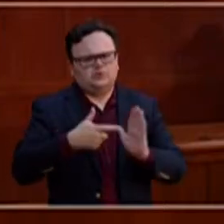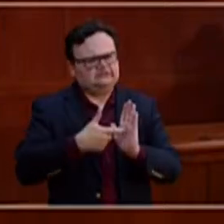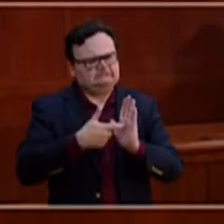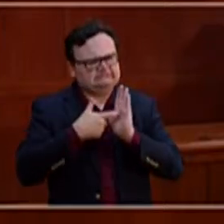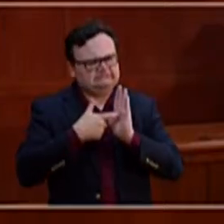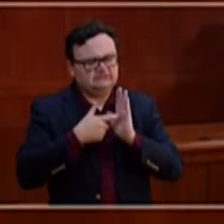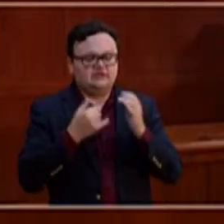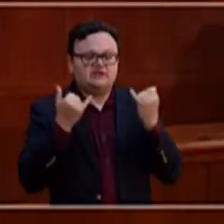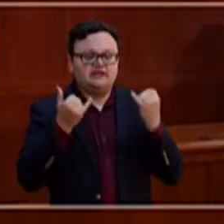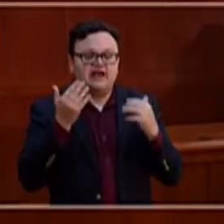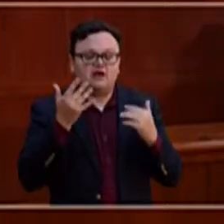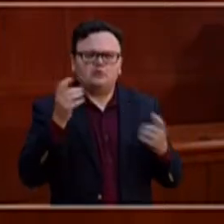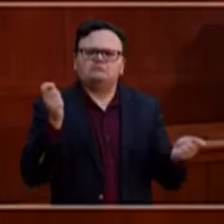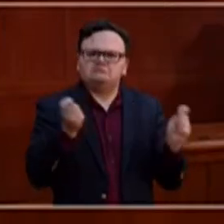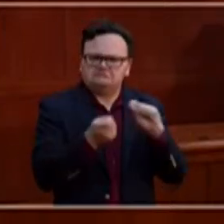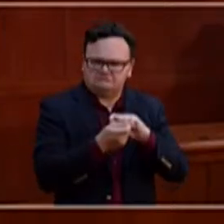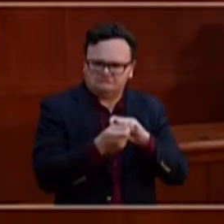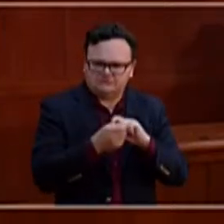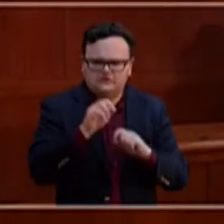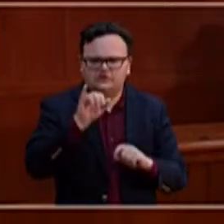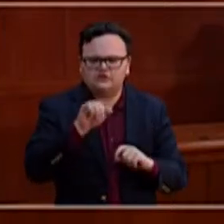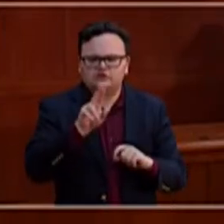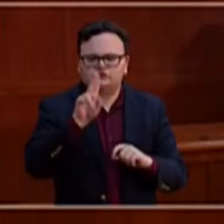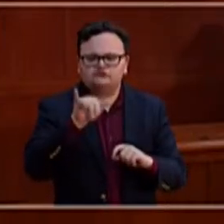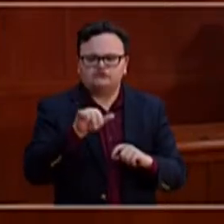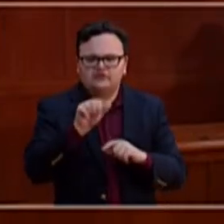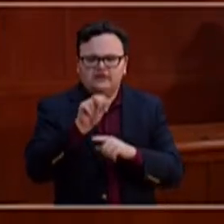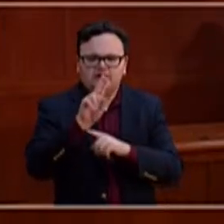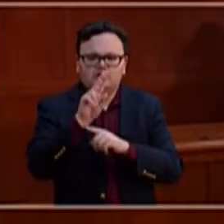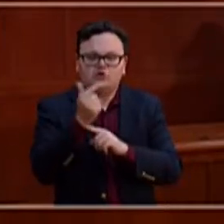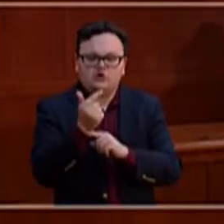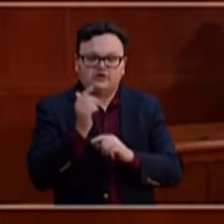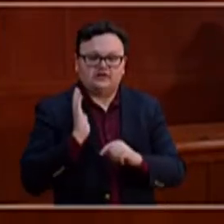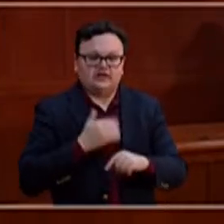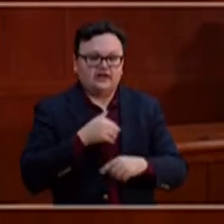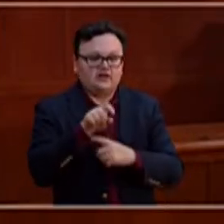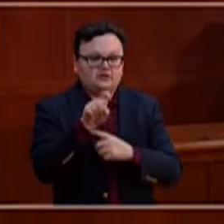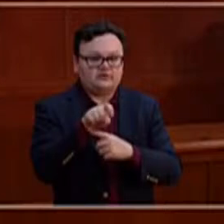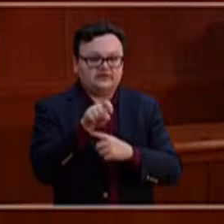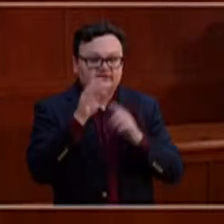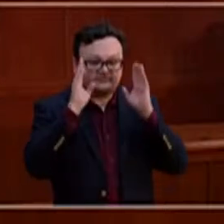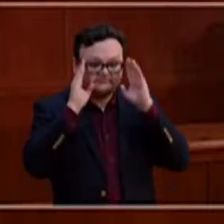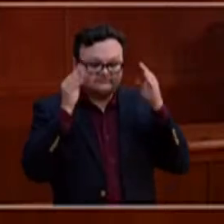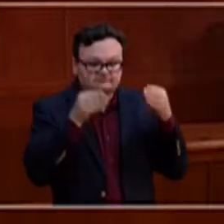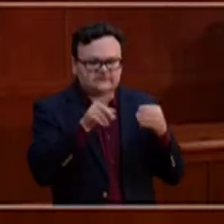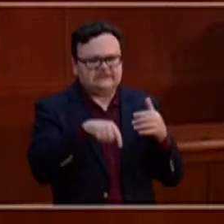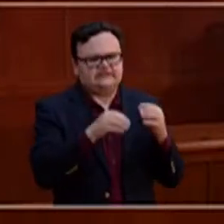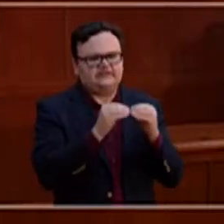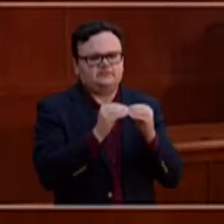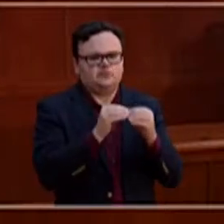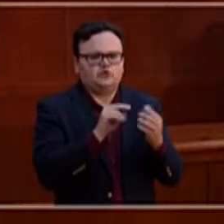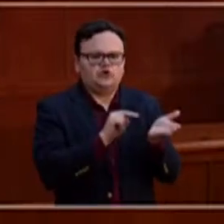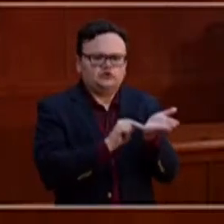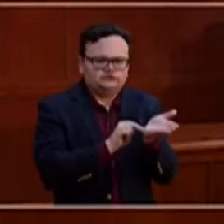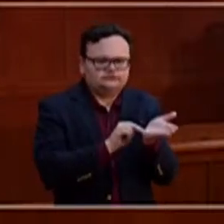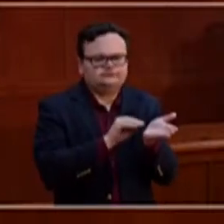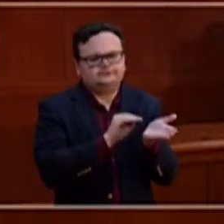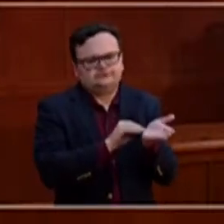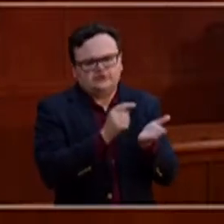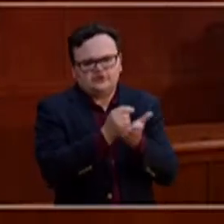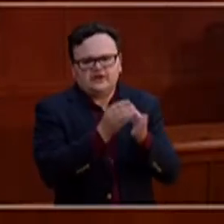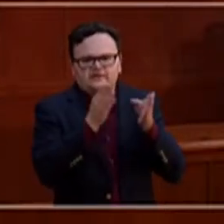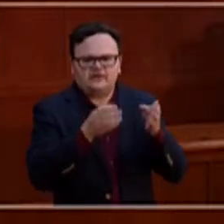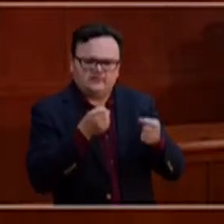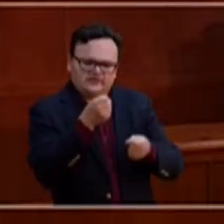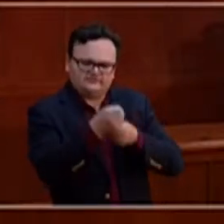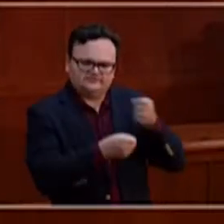we move into July and August, our main concerns have been around staffing, ensuring access to some of the treatments that are